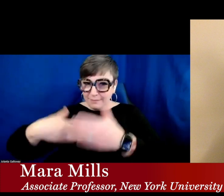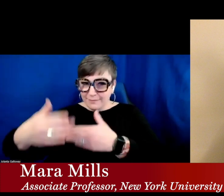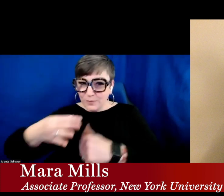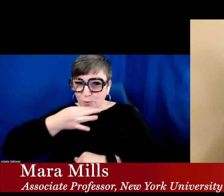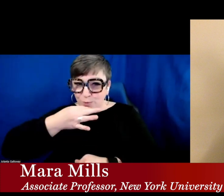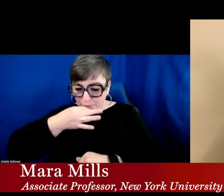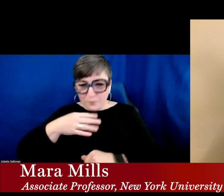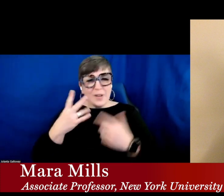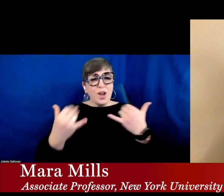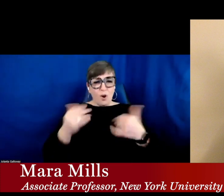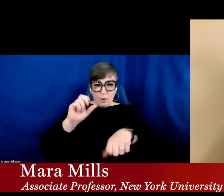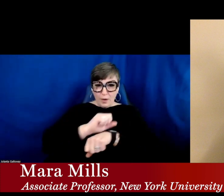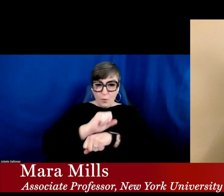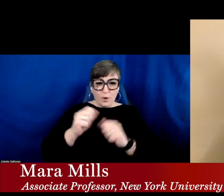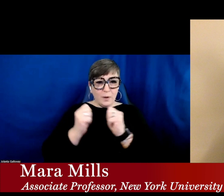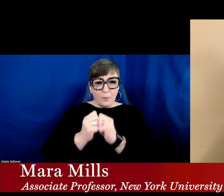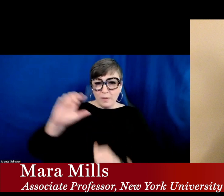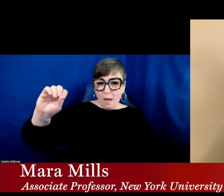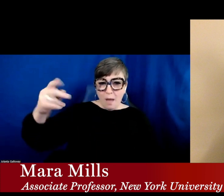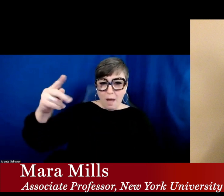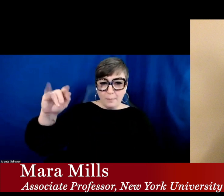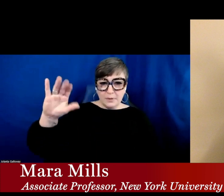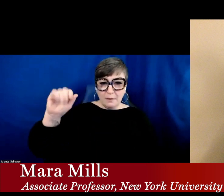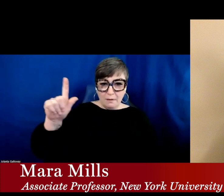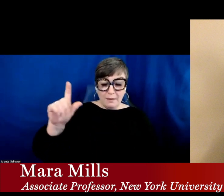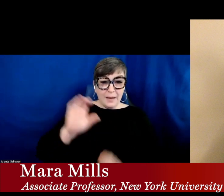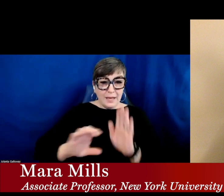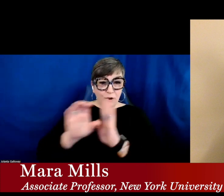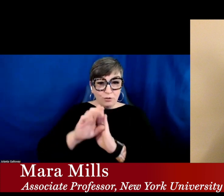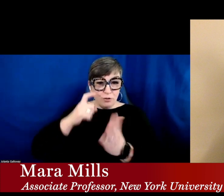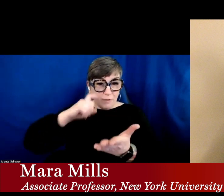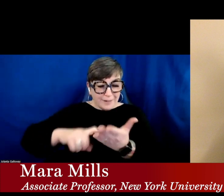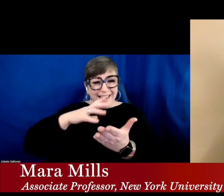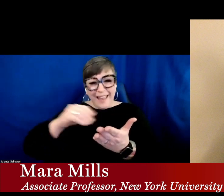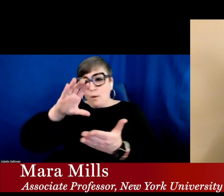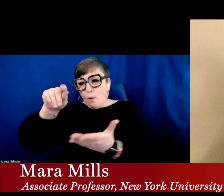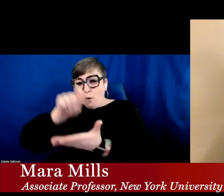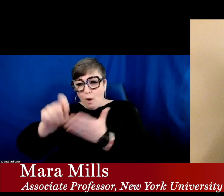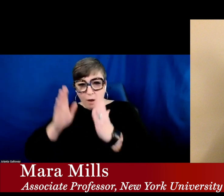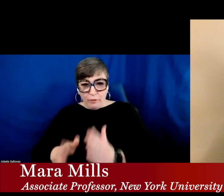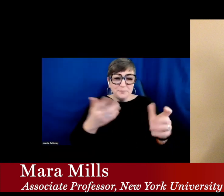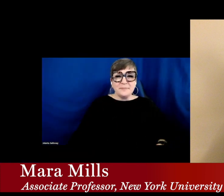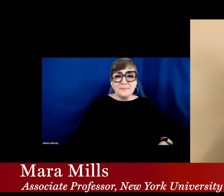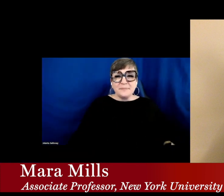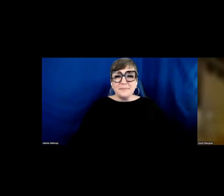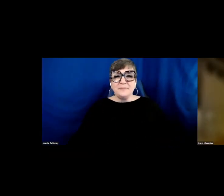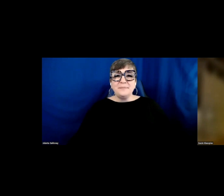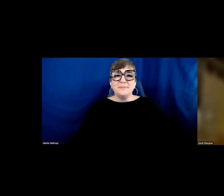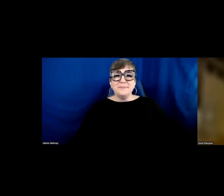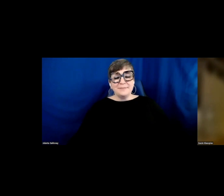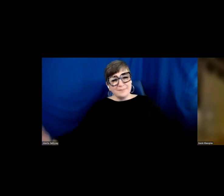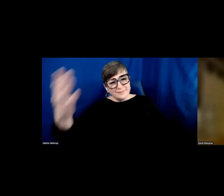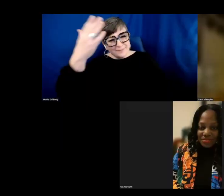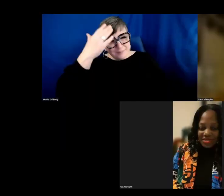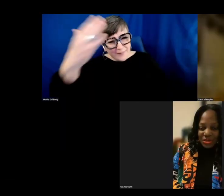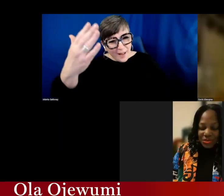optical character recognition and co-authoring a book titled a tuning time histories of sound and speed hello everyone i'm